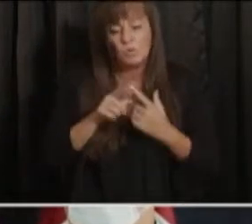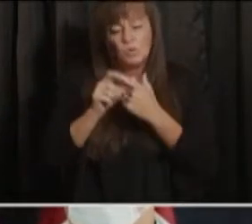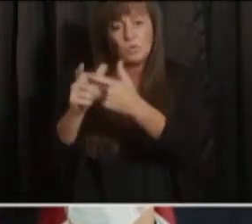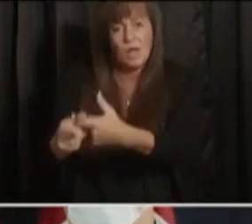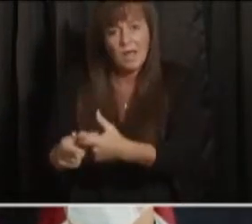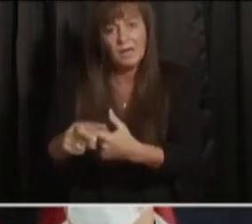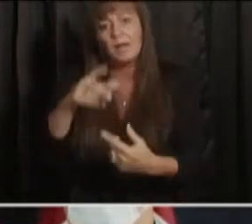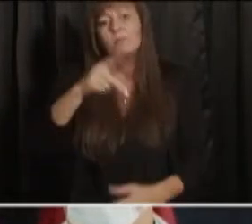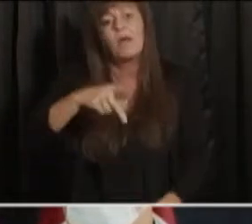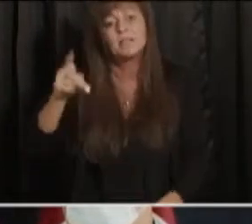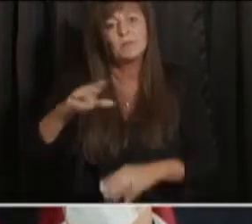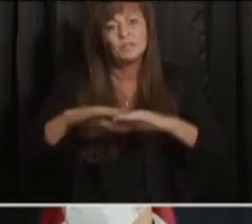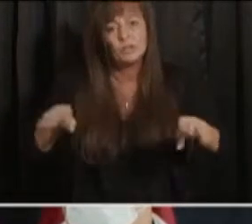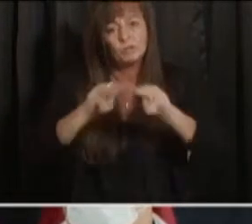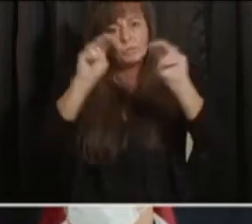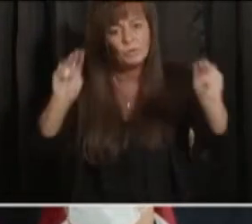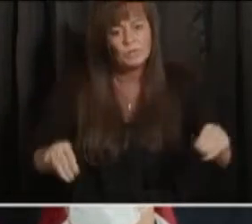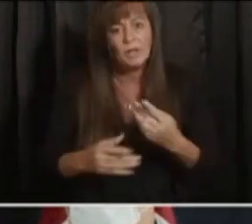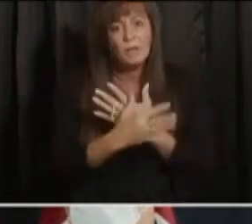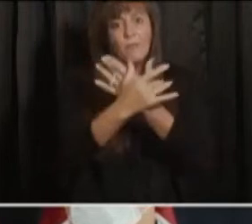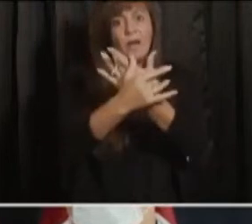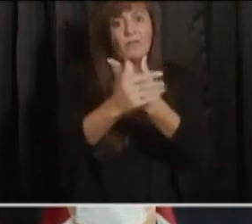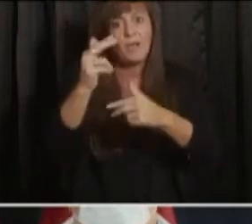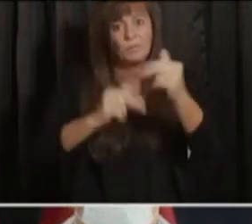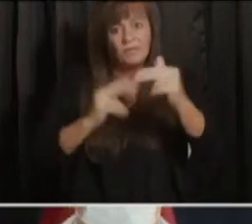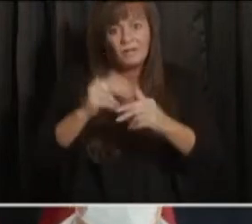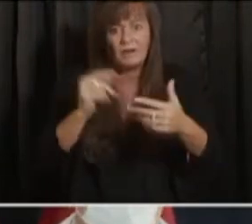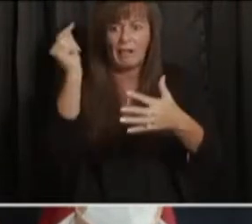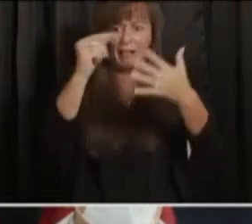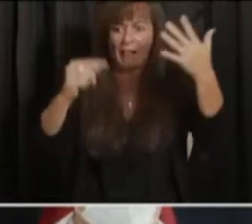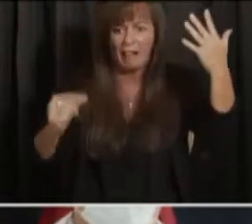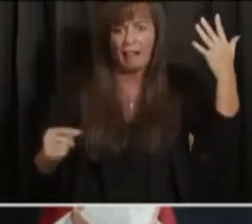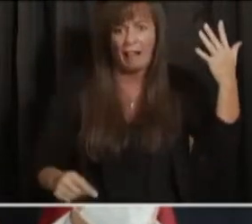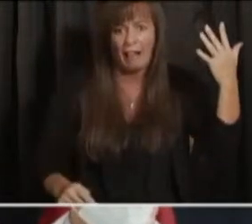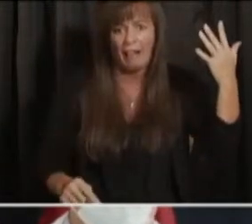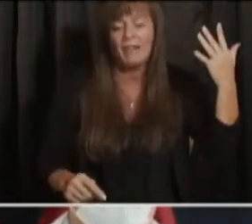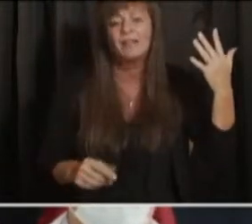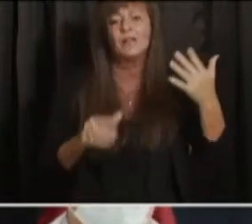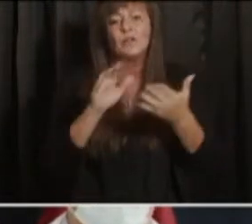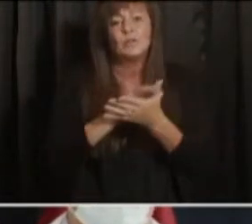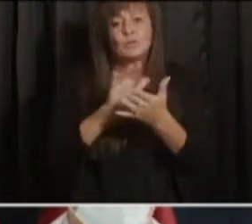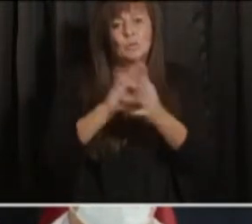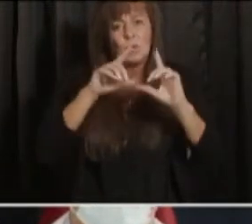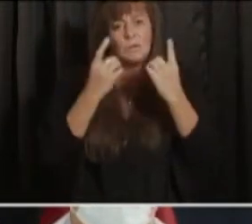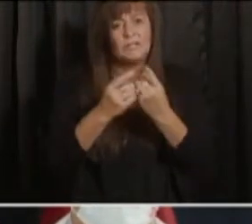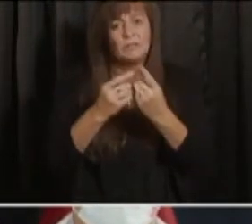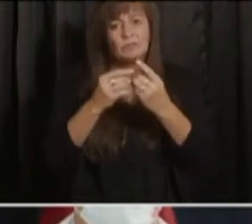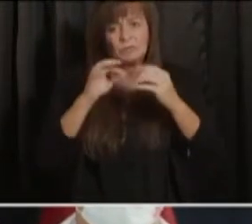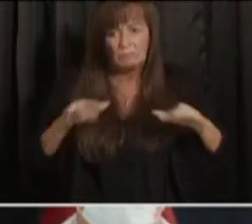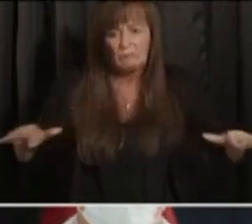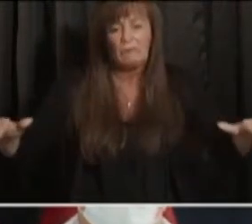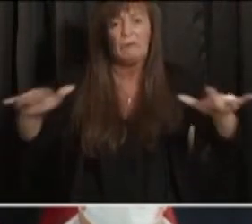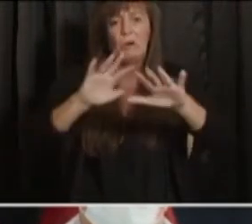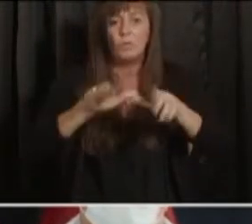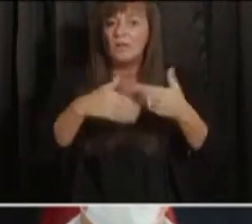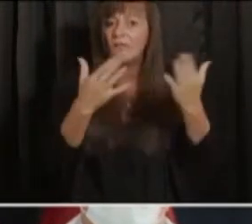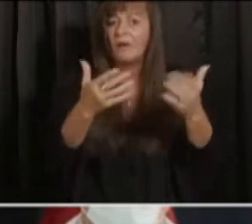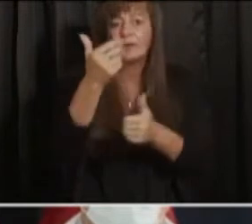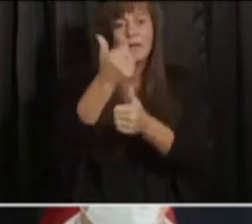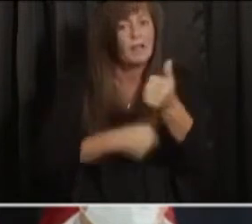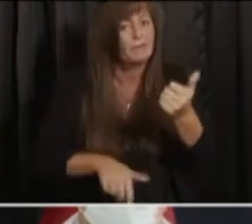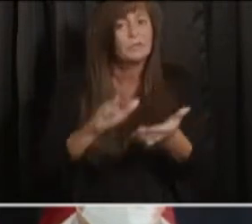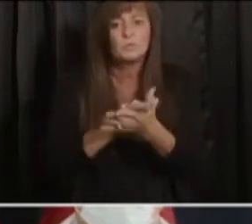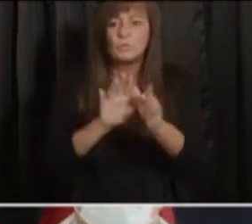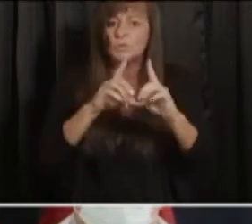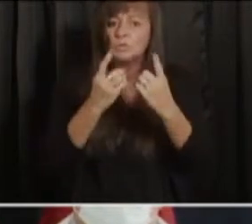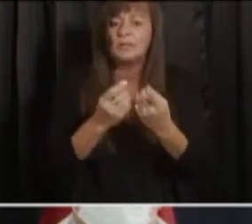the Pikes Peak Children's Museum, the Butterfly Pavilion, so many others, right? School districts across the state, we've offered to every school district, if they want